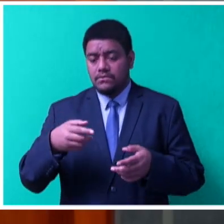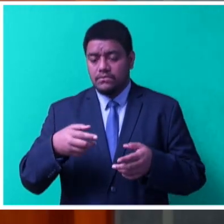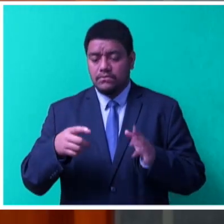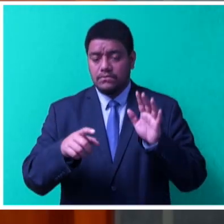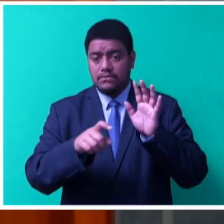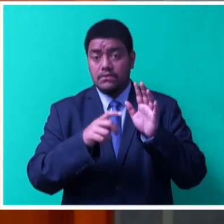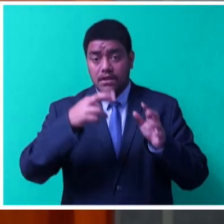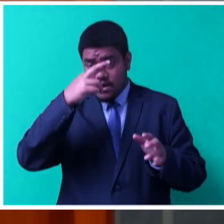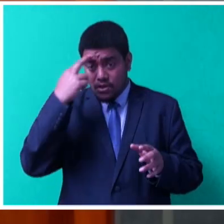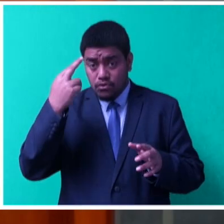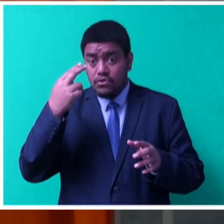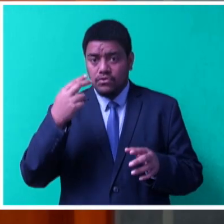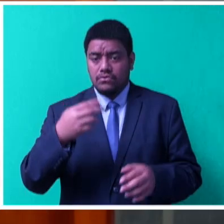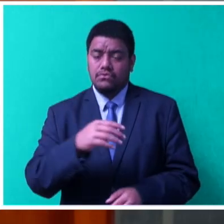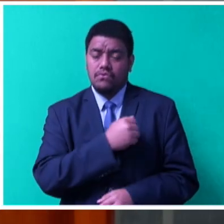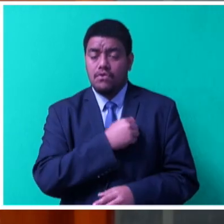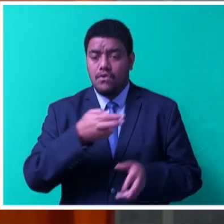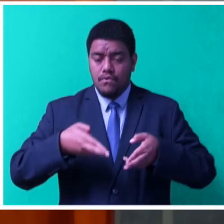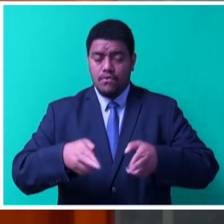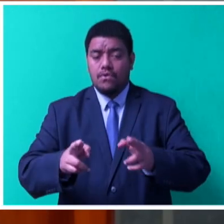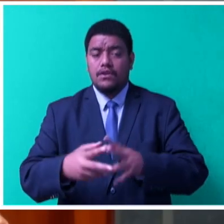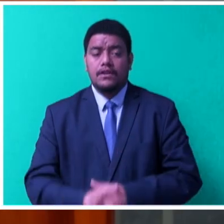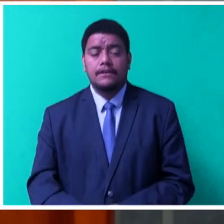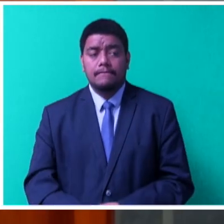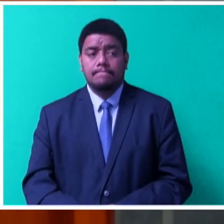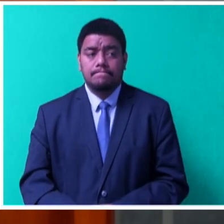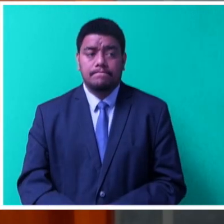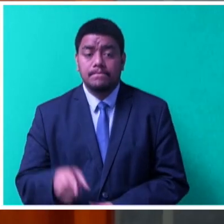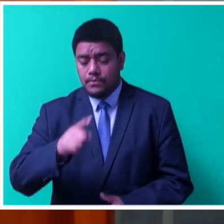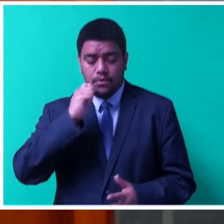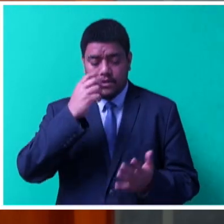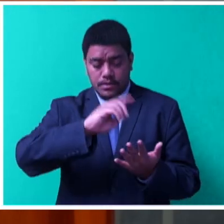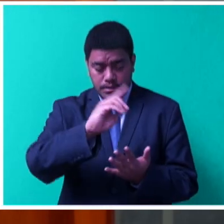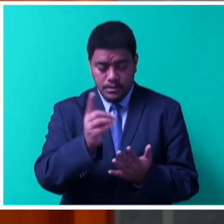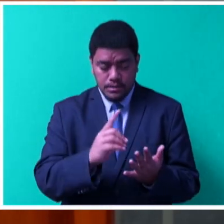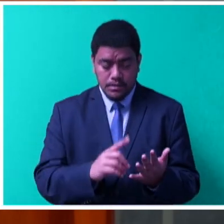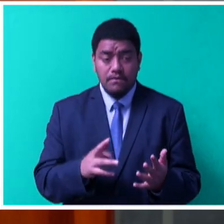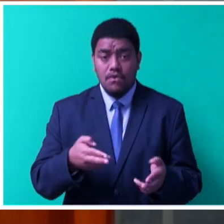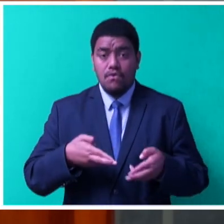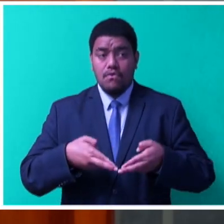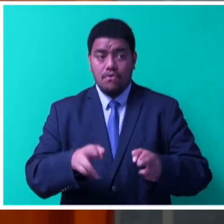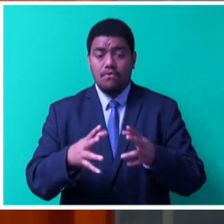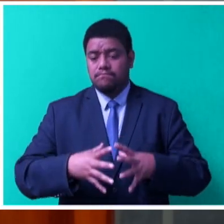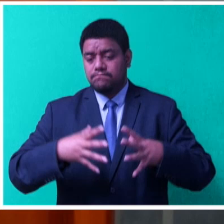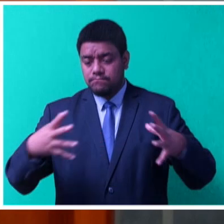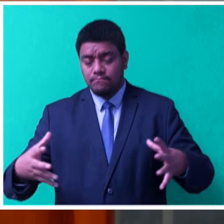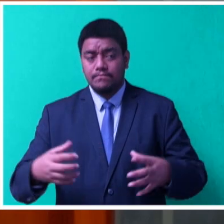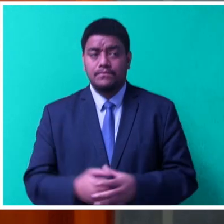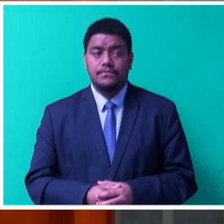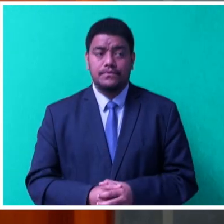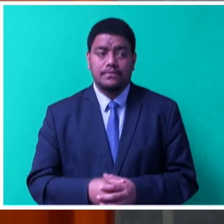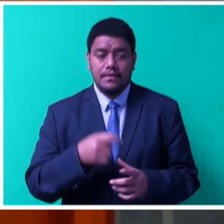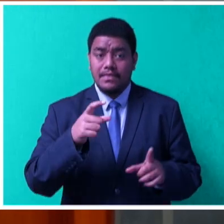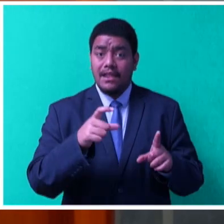A sum of 4.5 million is allocated to conduct feasibility and design for road widening along Delen